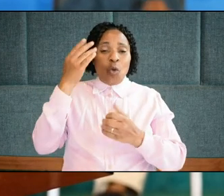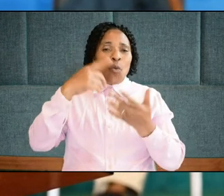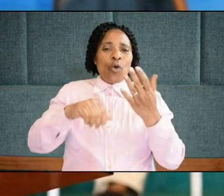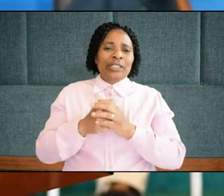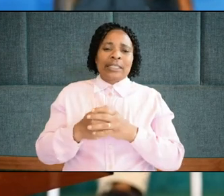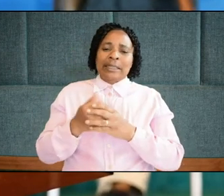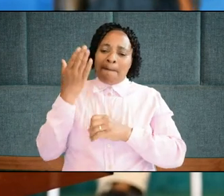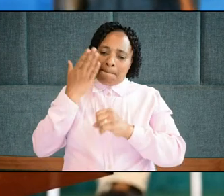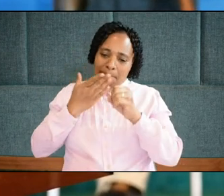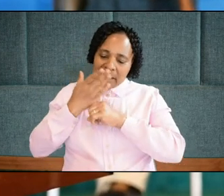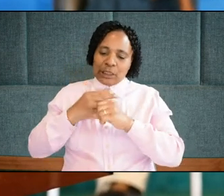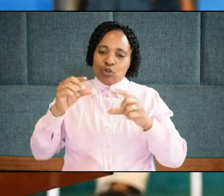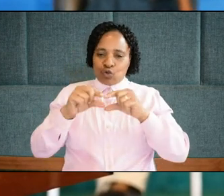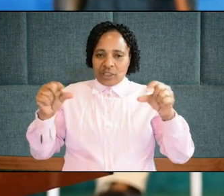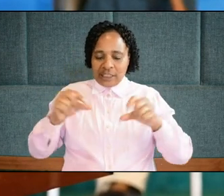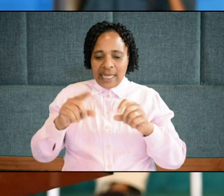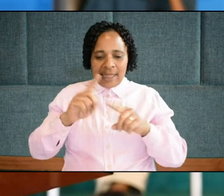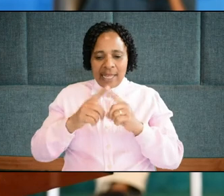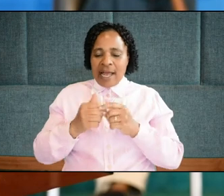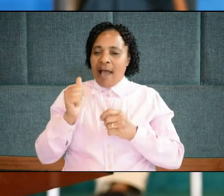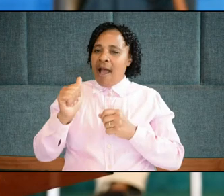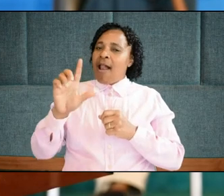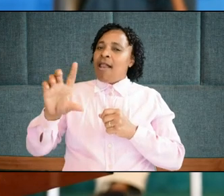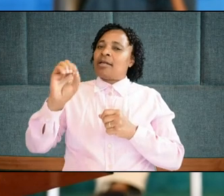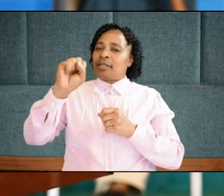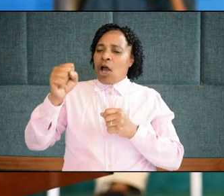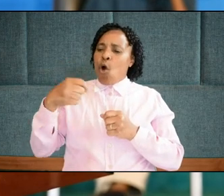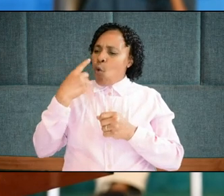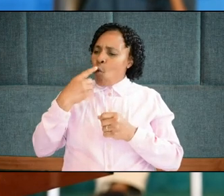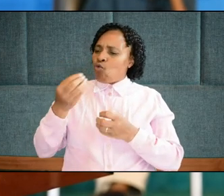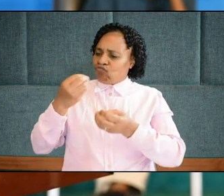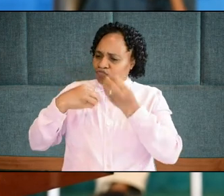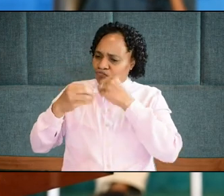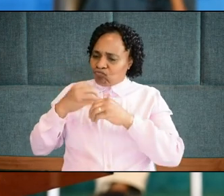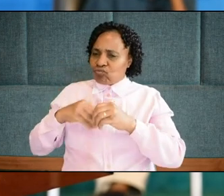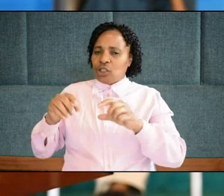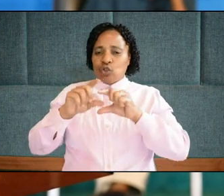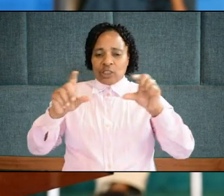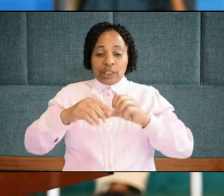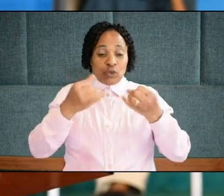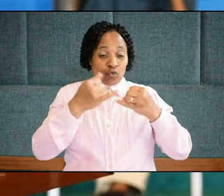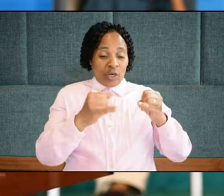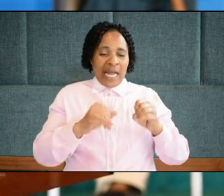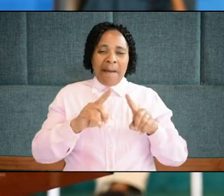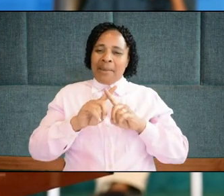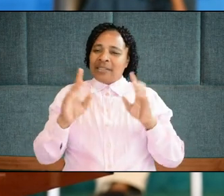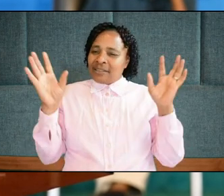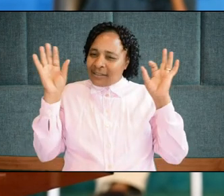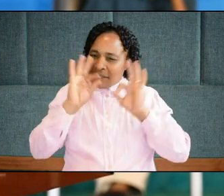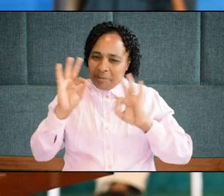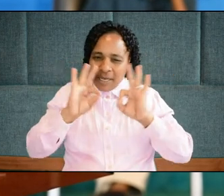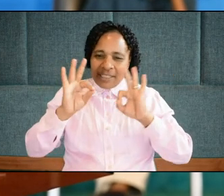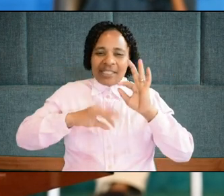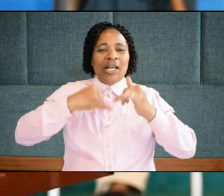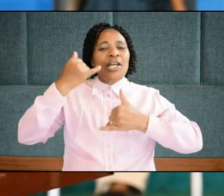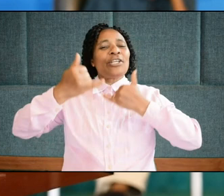meat sausages. And like Alexa, who ate meat sausages at home, she tried them, and surprisingly, she enjoyed